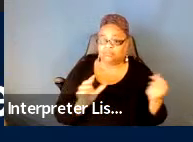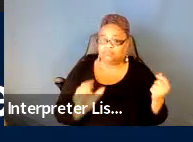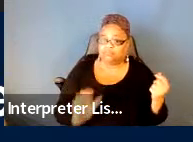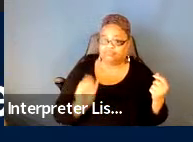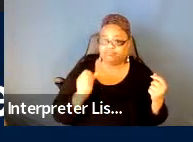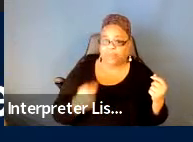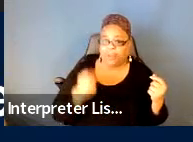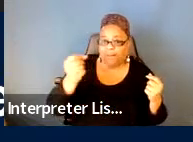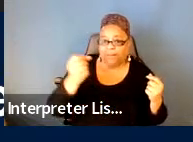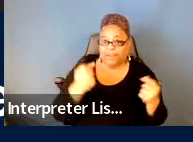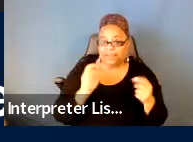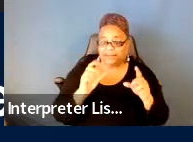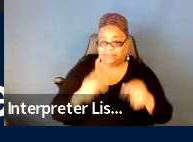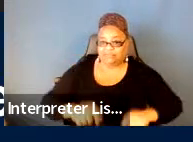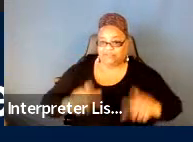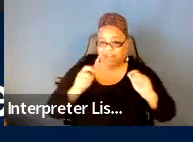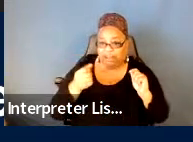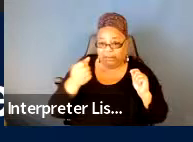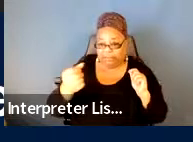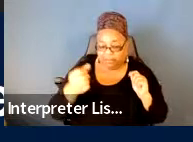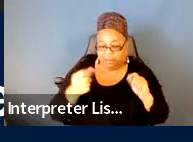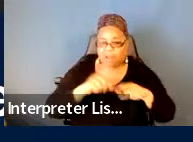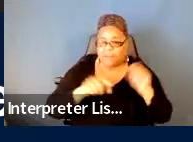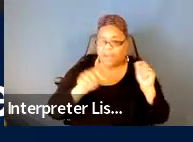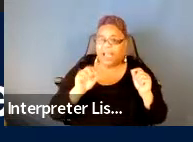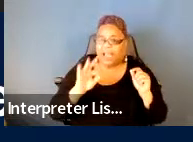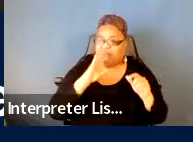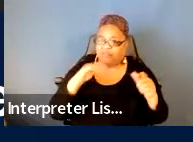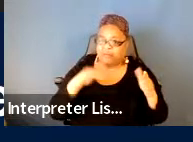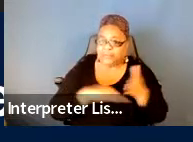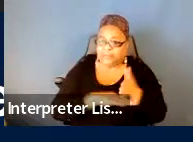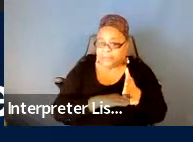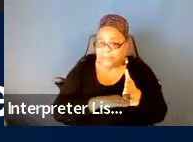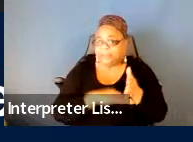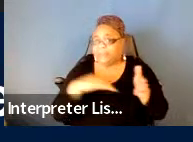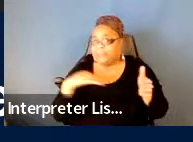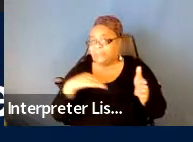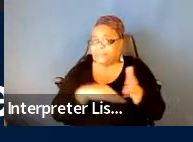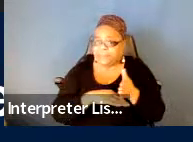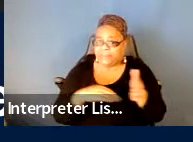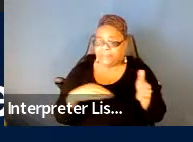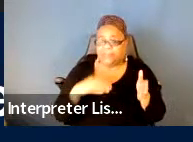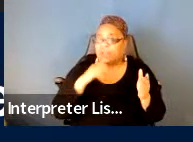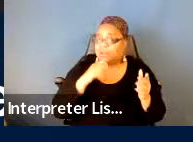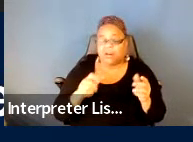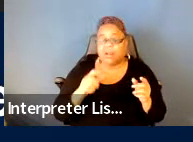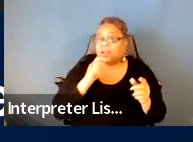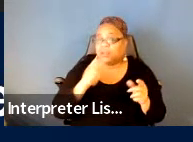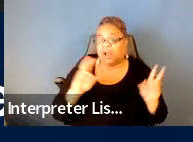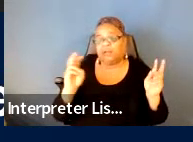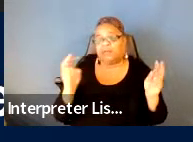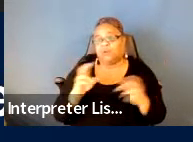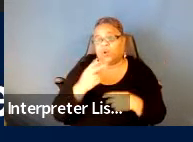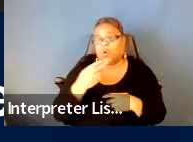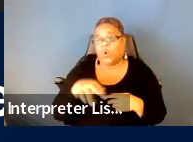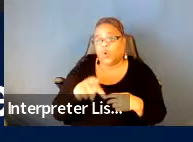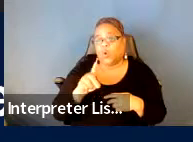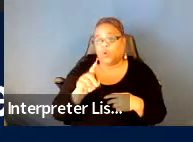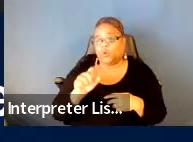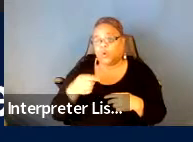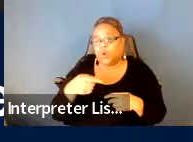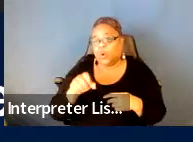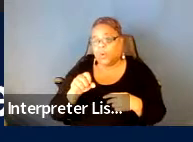might stick in to hold it open for just a short amount of time does not constitute a hold open device. Next